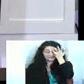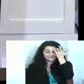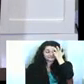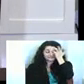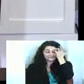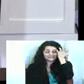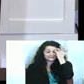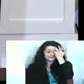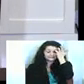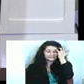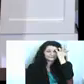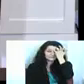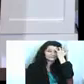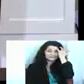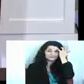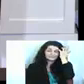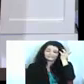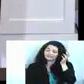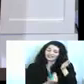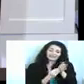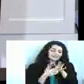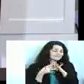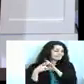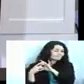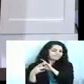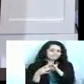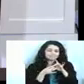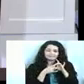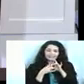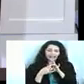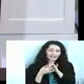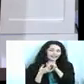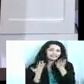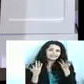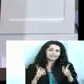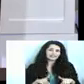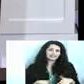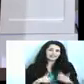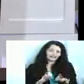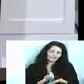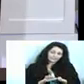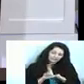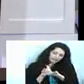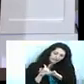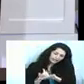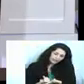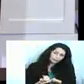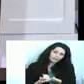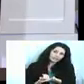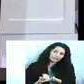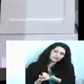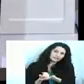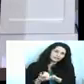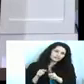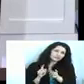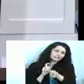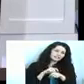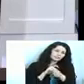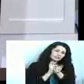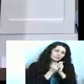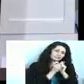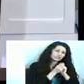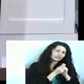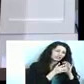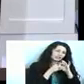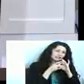You see, when you're connected, when you're connected to this God of hope, when you're connected to this God of transformation, when you're connected